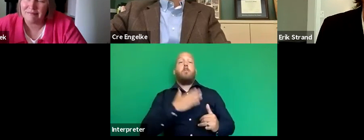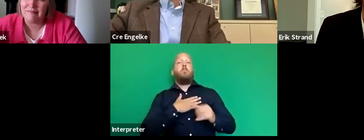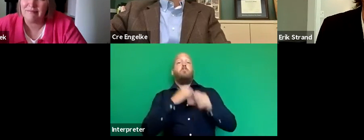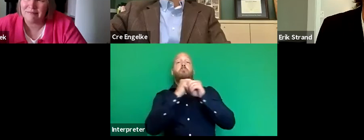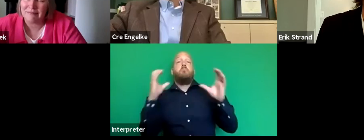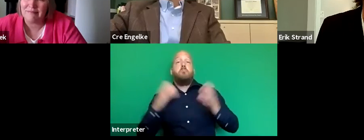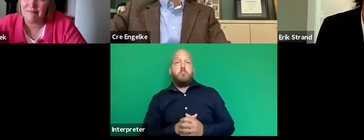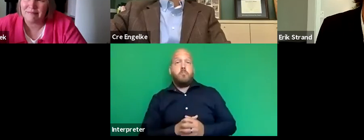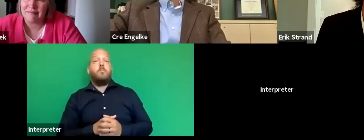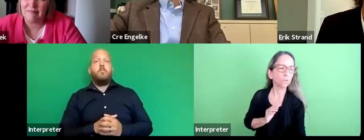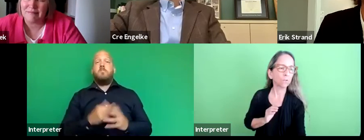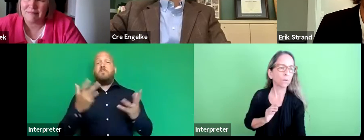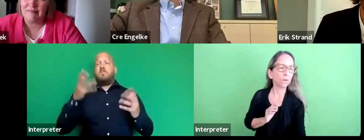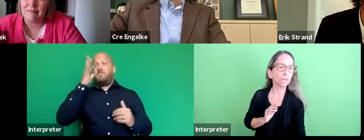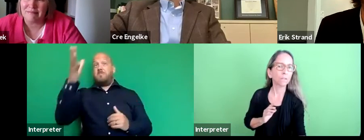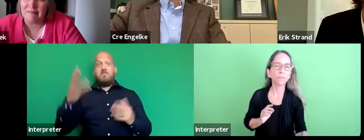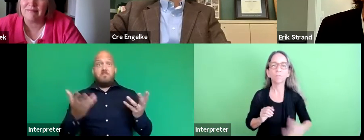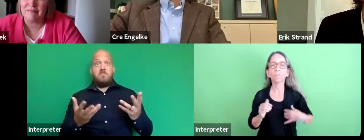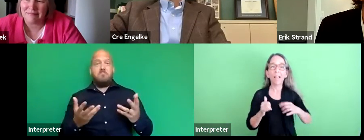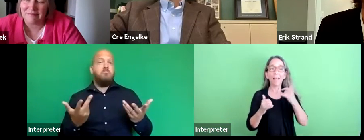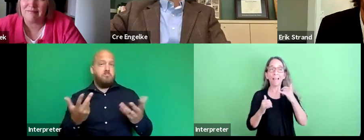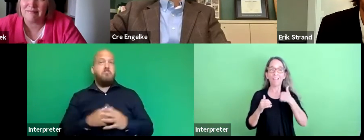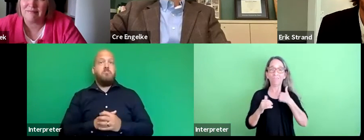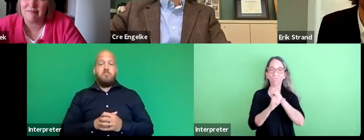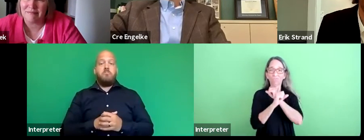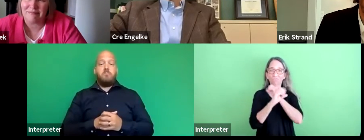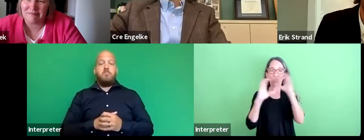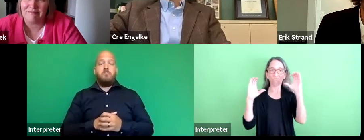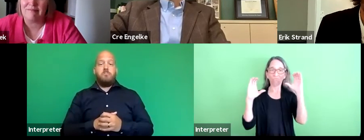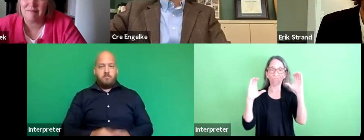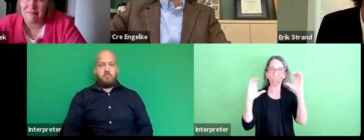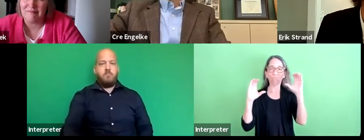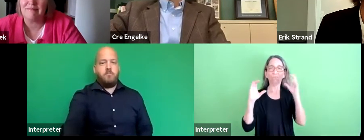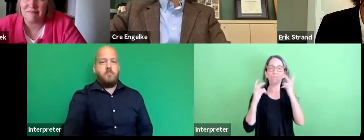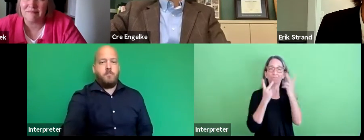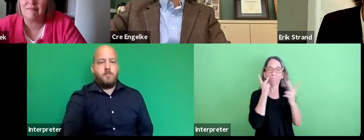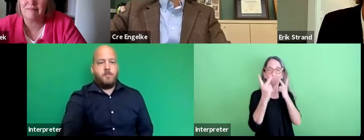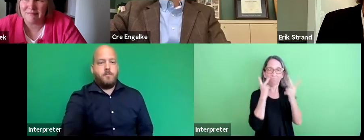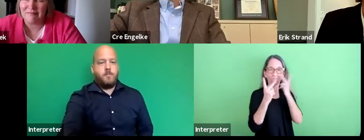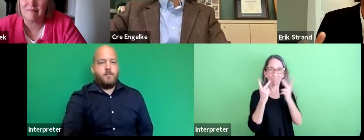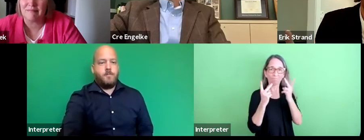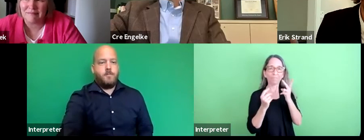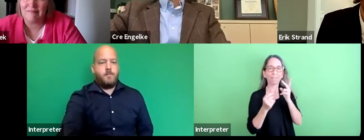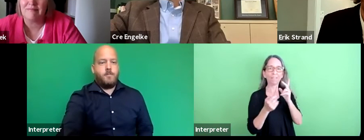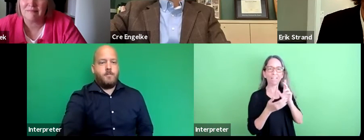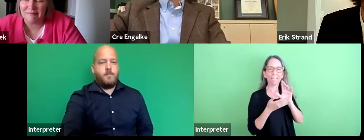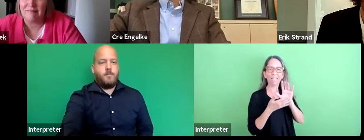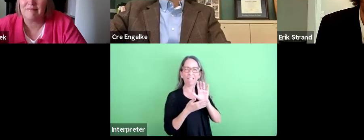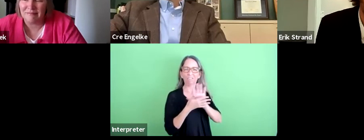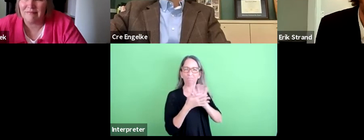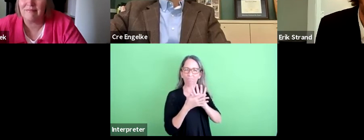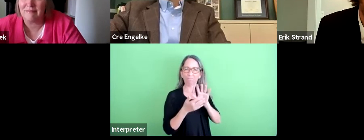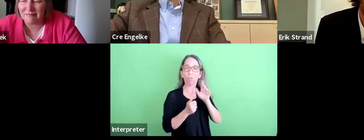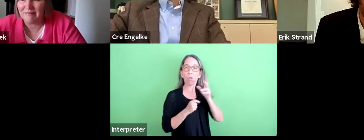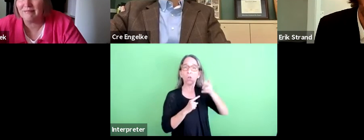or voice interface, there's an accessible interface that works for people who are hard of hearing or deafblind or whatever modality